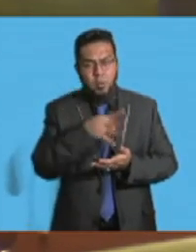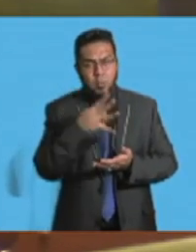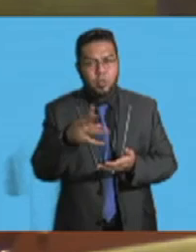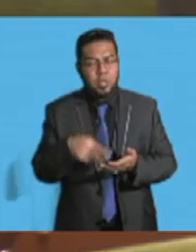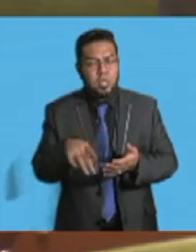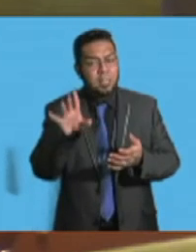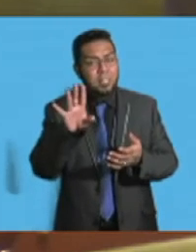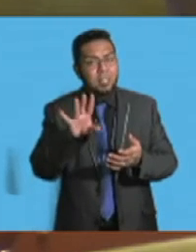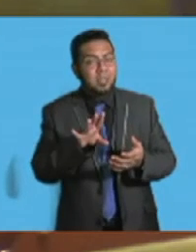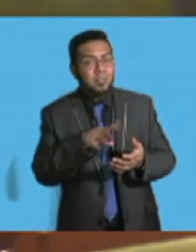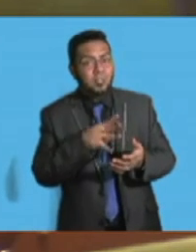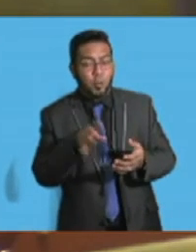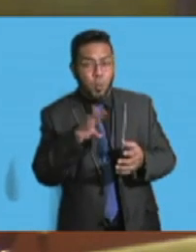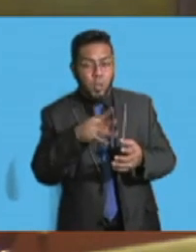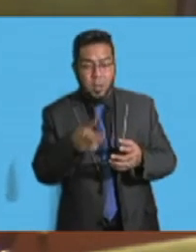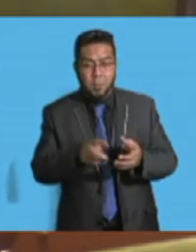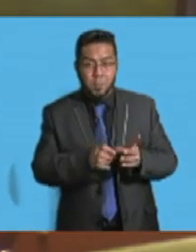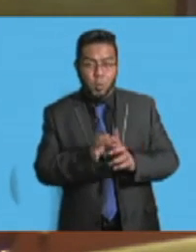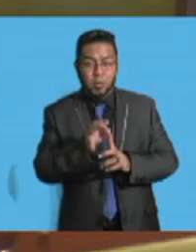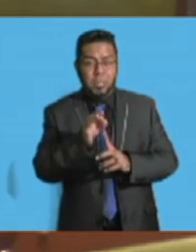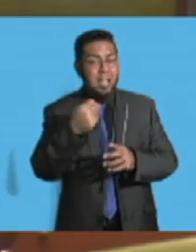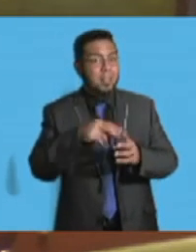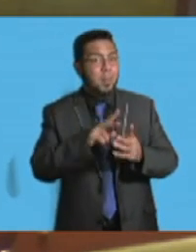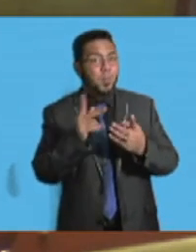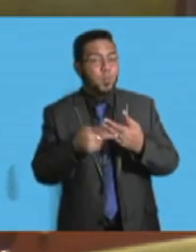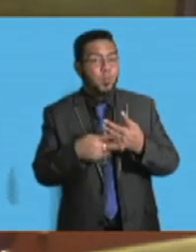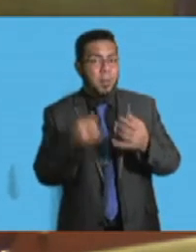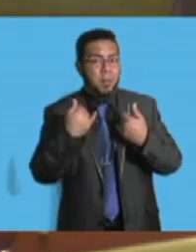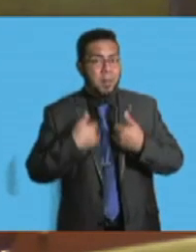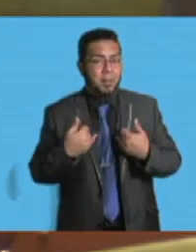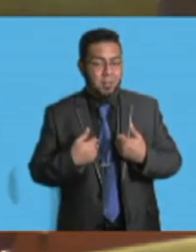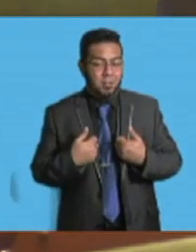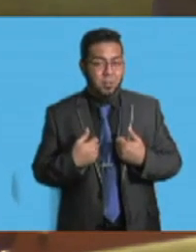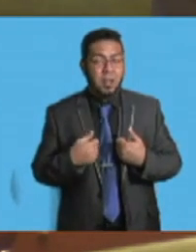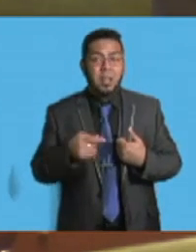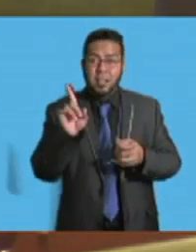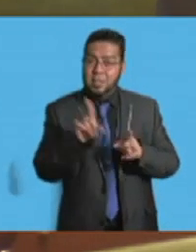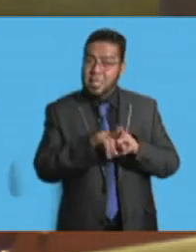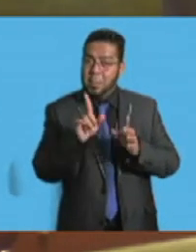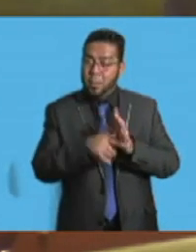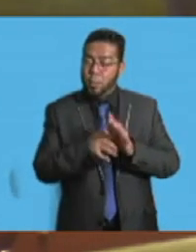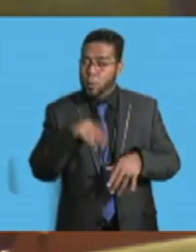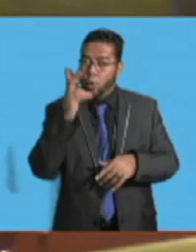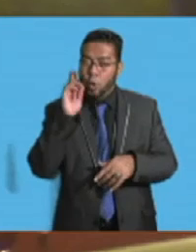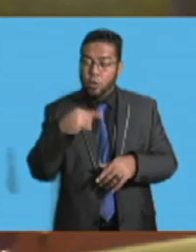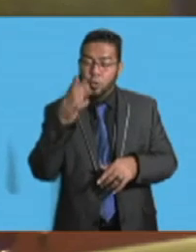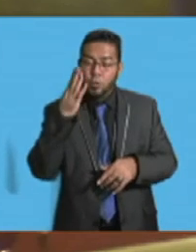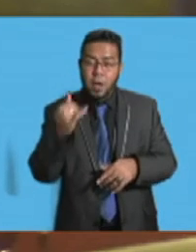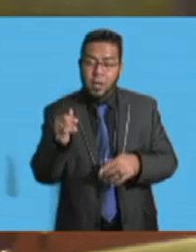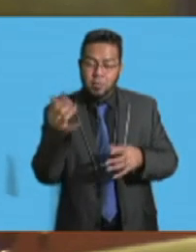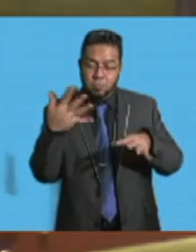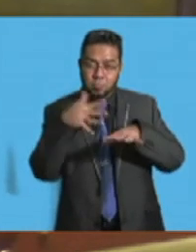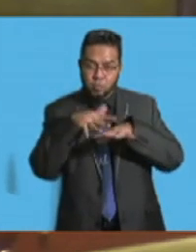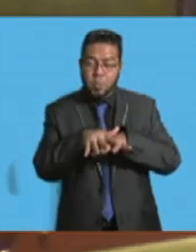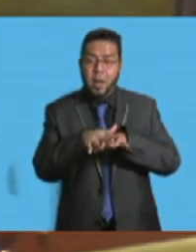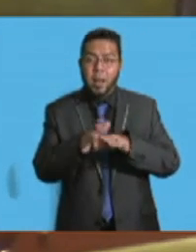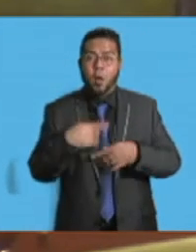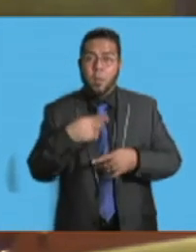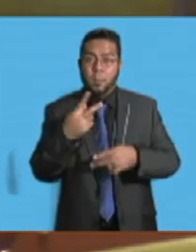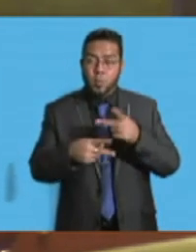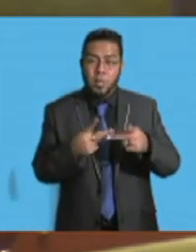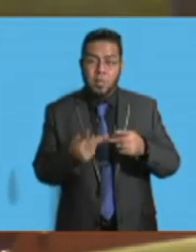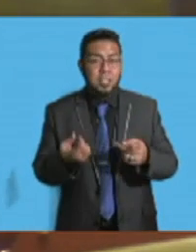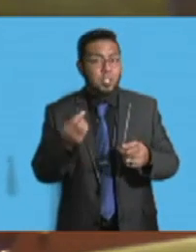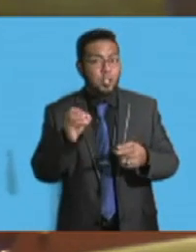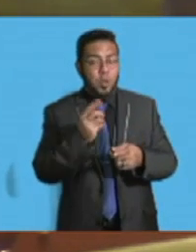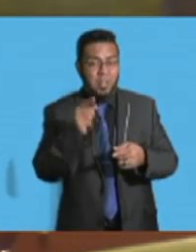place to monitor progress in the program implementation. At the same time, we will continue to find efficiencies and streamline our processes so that